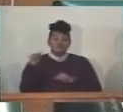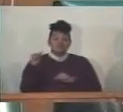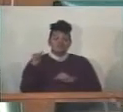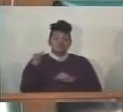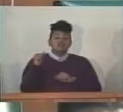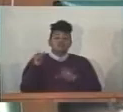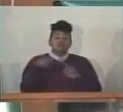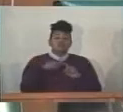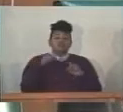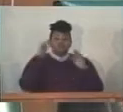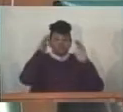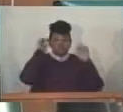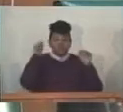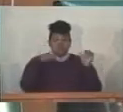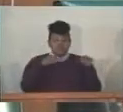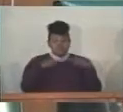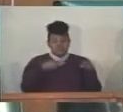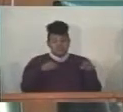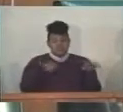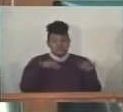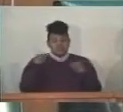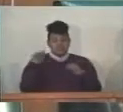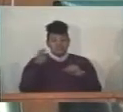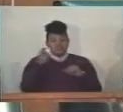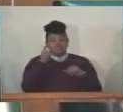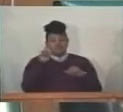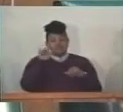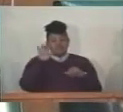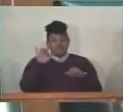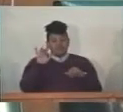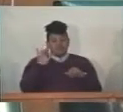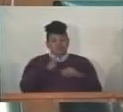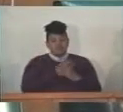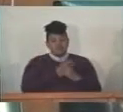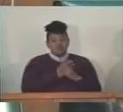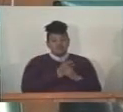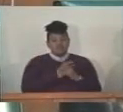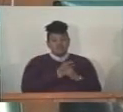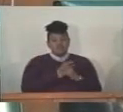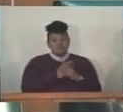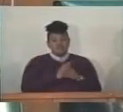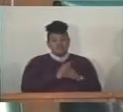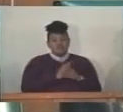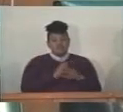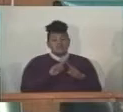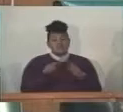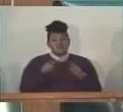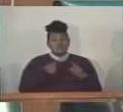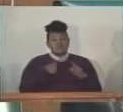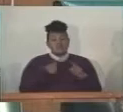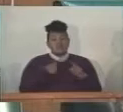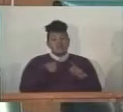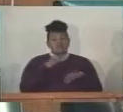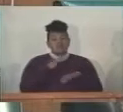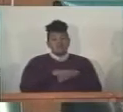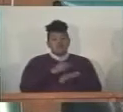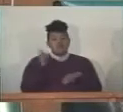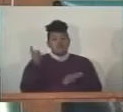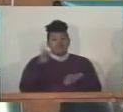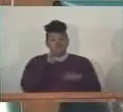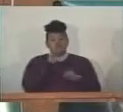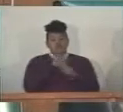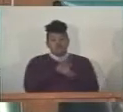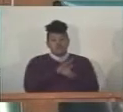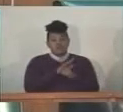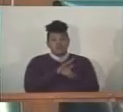the President pointed out, at about 11:25, but I am on standby. I'm